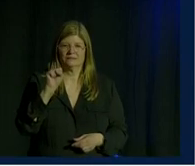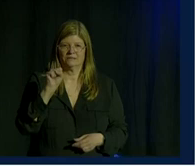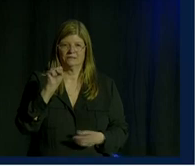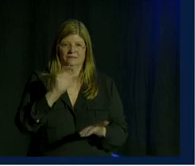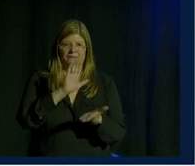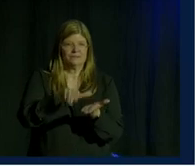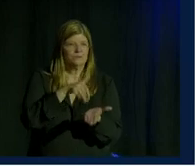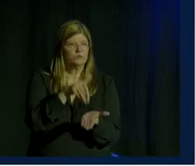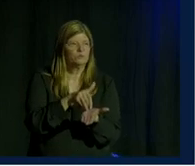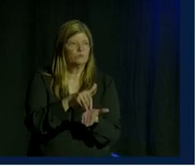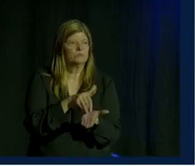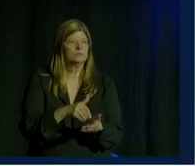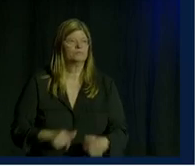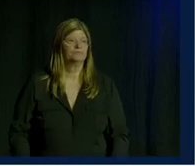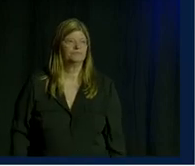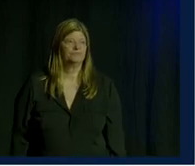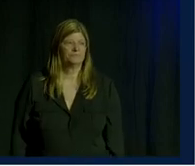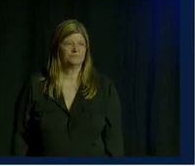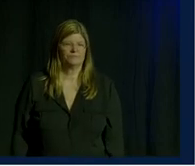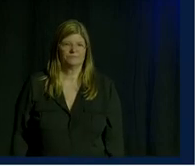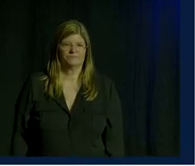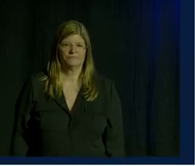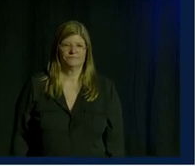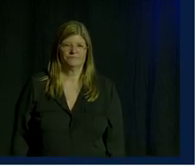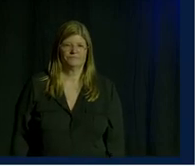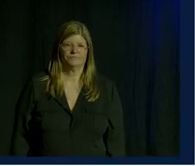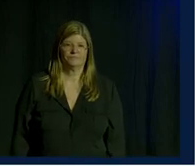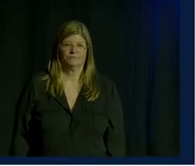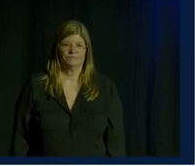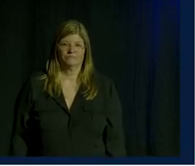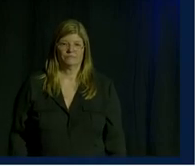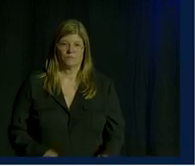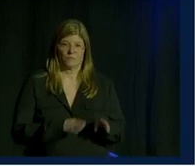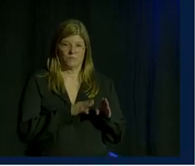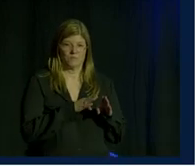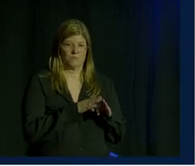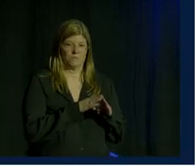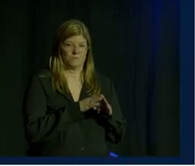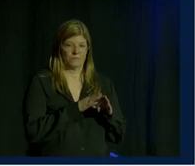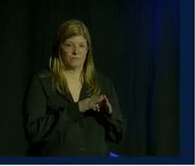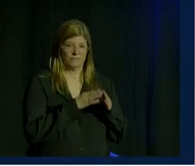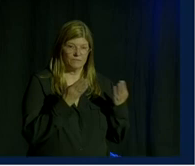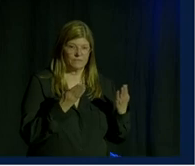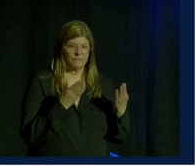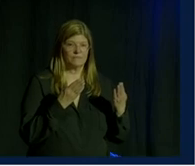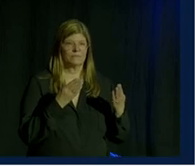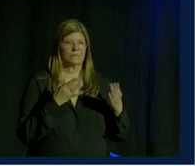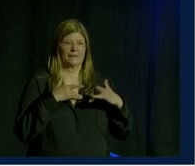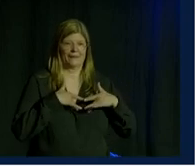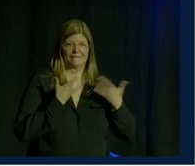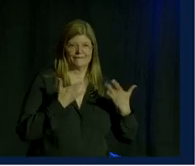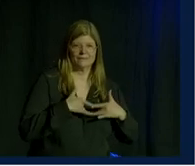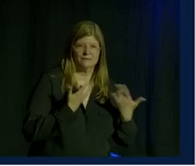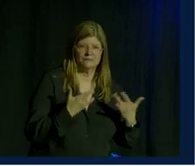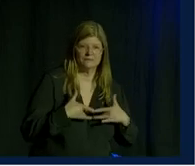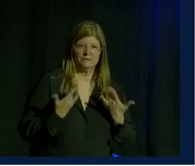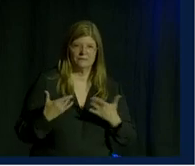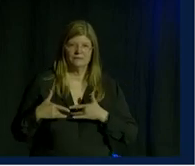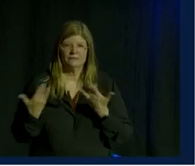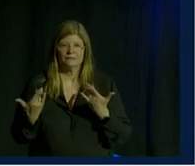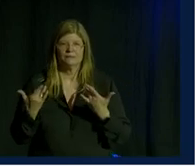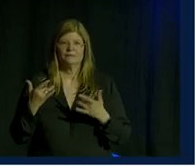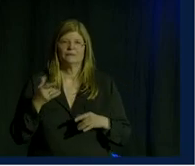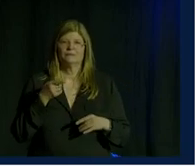St. Elizabeth East campus. She opened the entertainment and sports arena, home to the WNBA world champion Washington